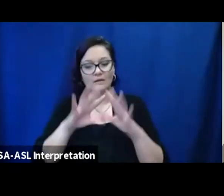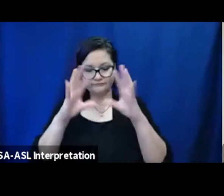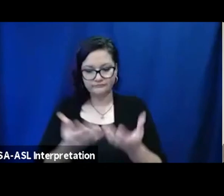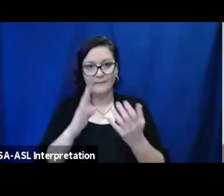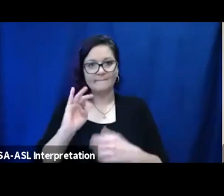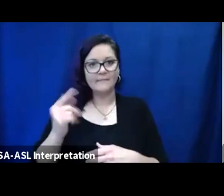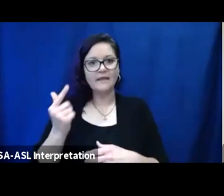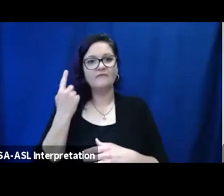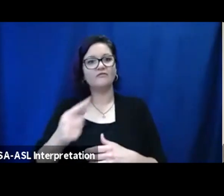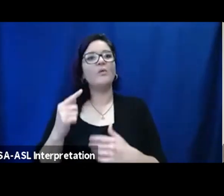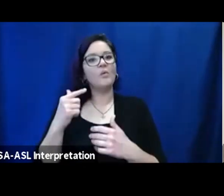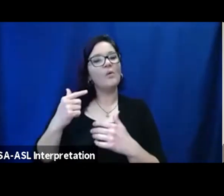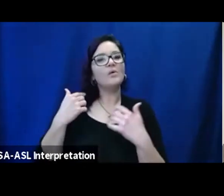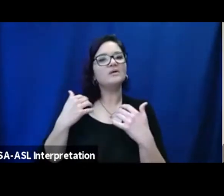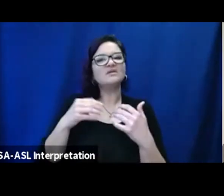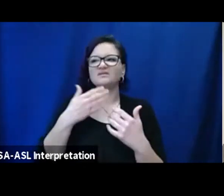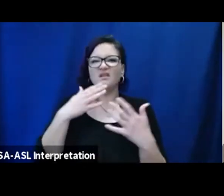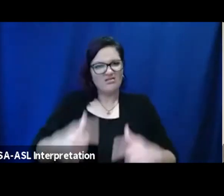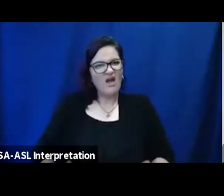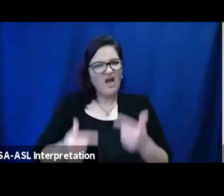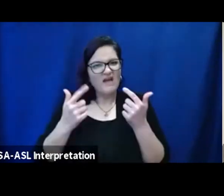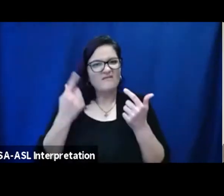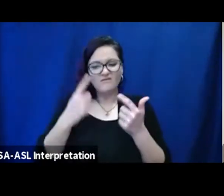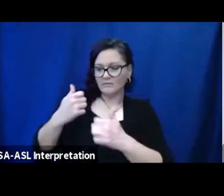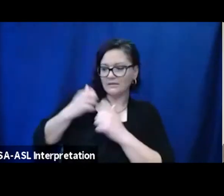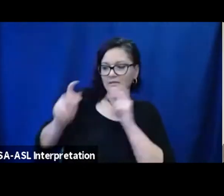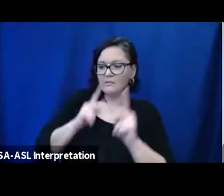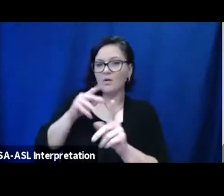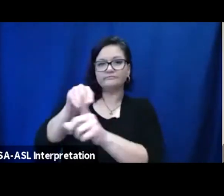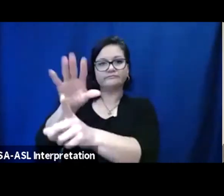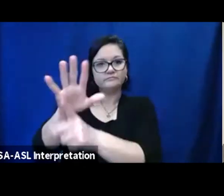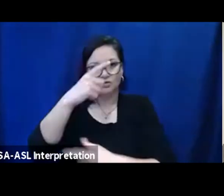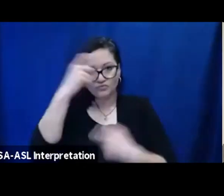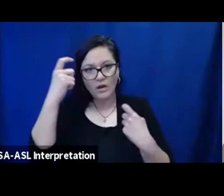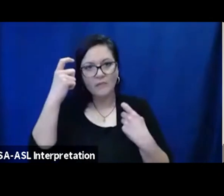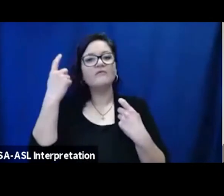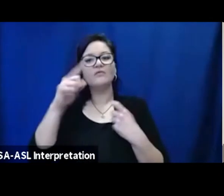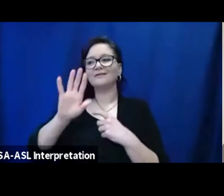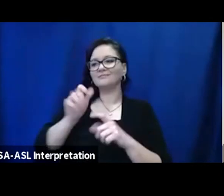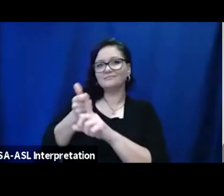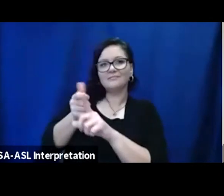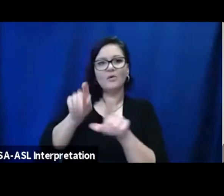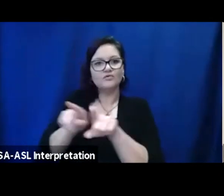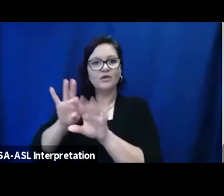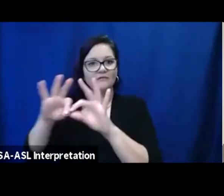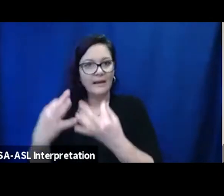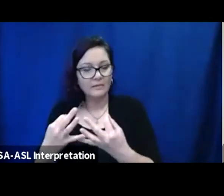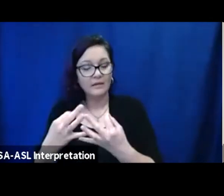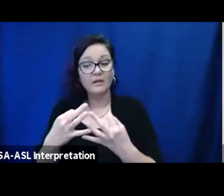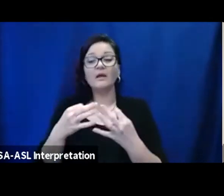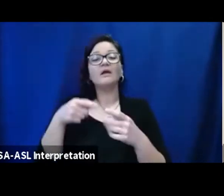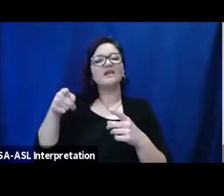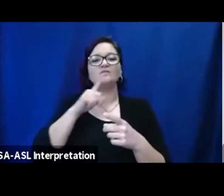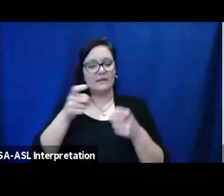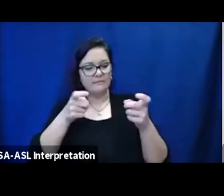and veteran populations exposed to trauma, as well as their families and caregivers. Creative Forces is managed in partnership